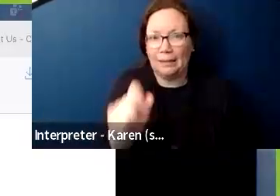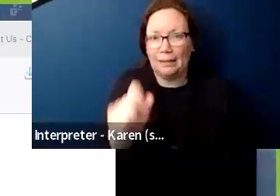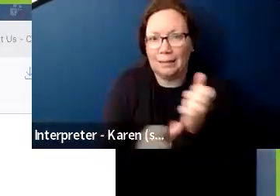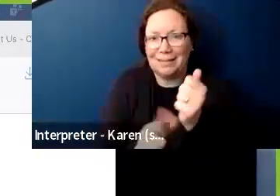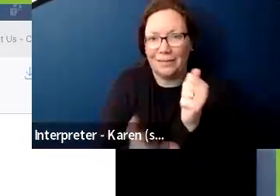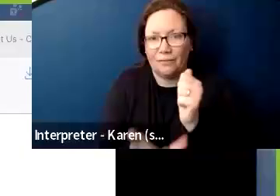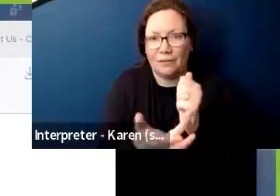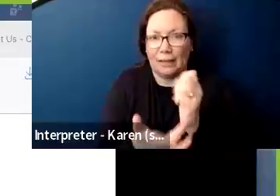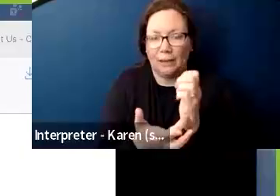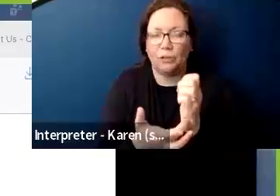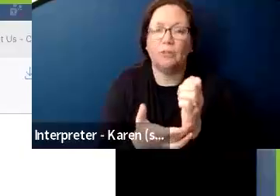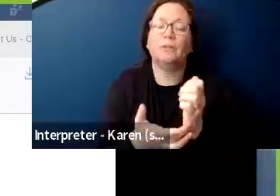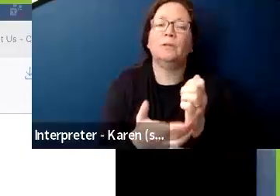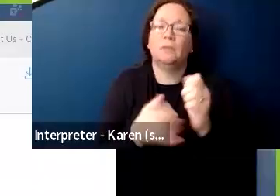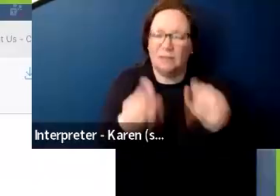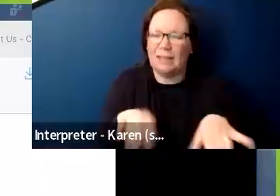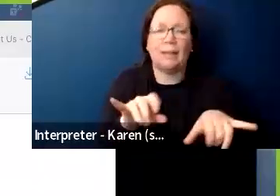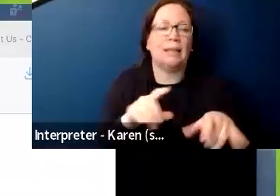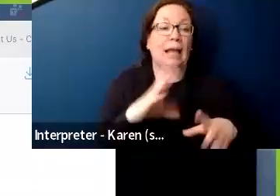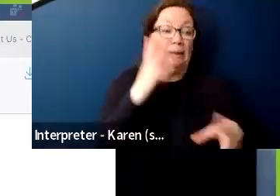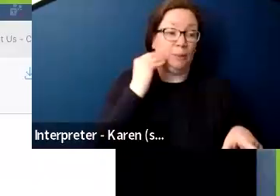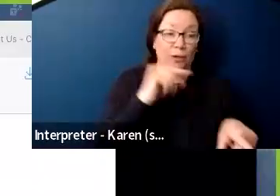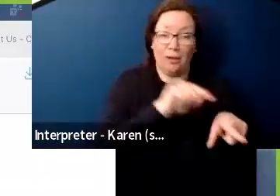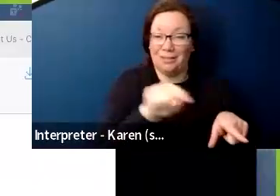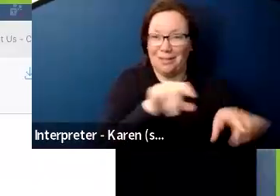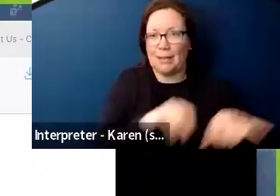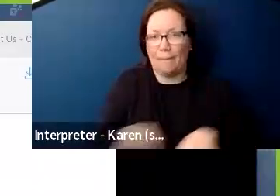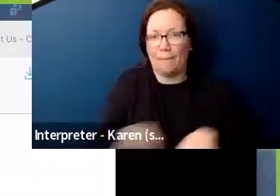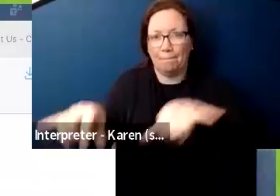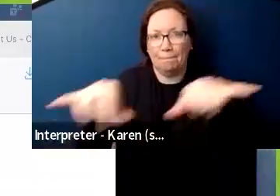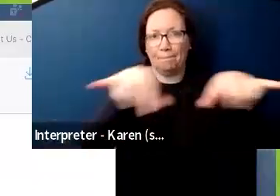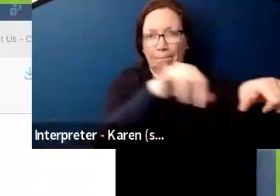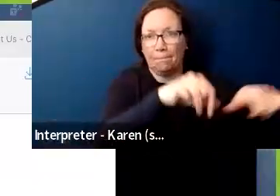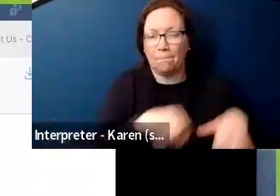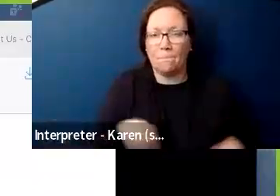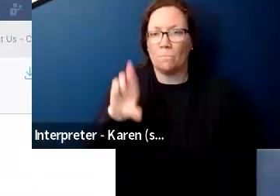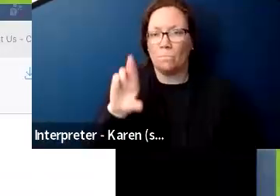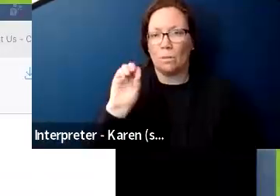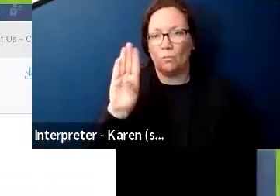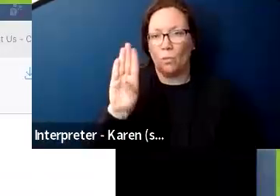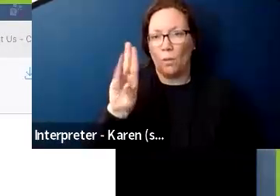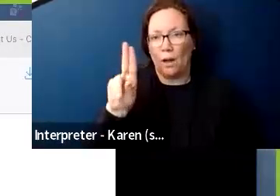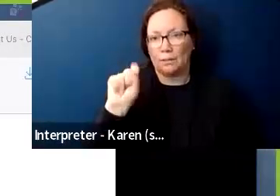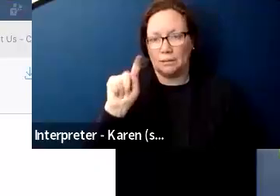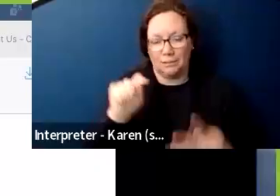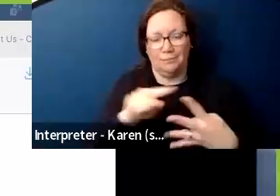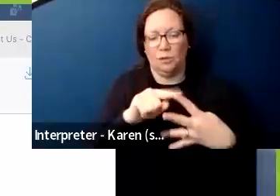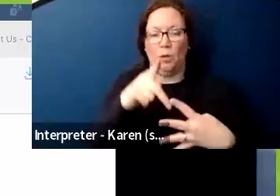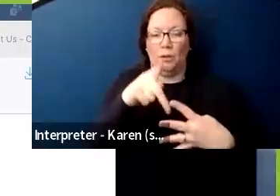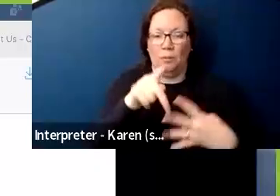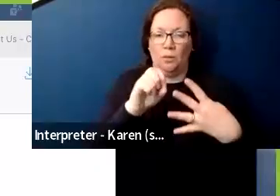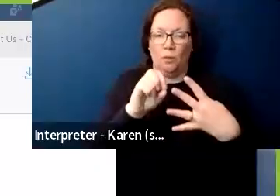able to have a similar experience across device. And we have a robust kind of toolkit of ways that we